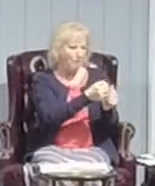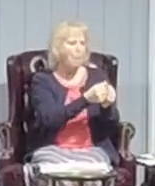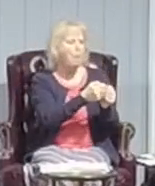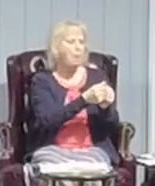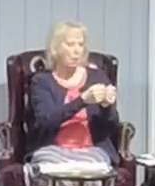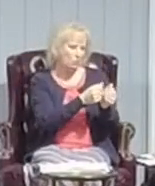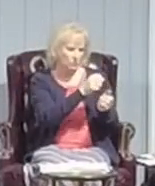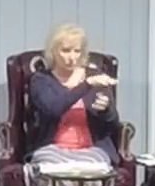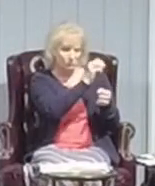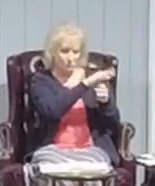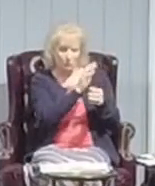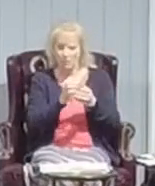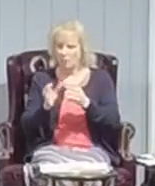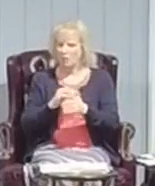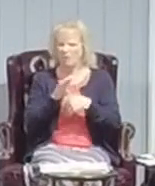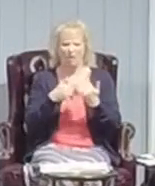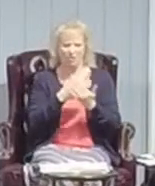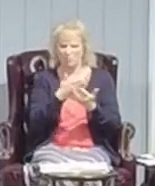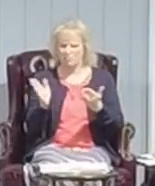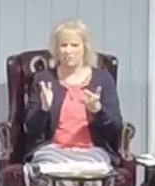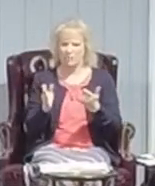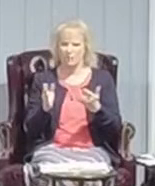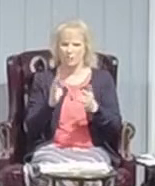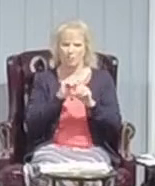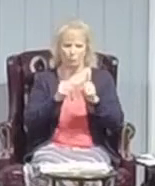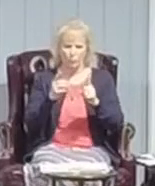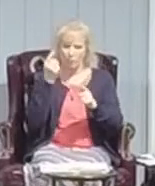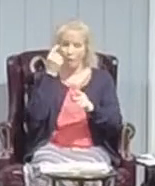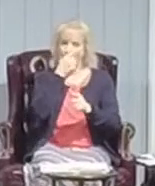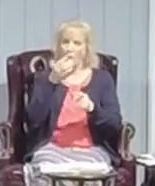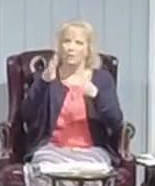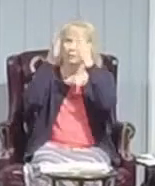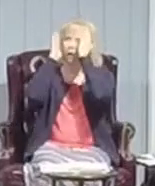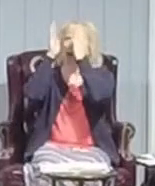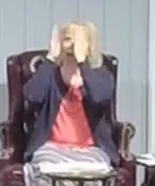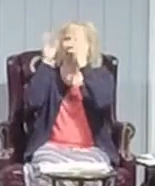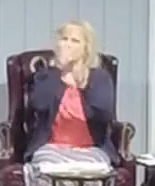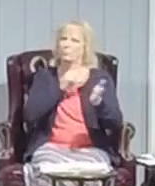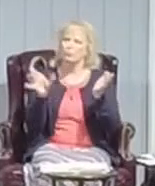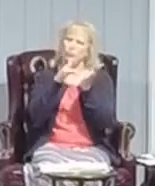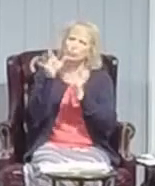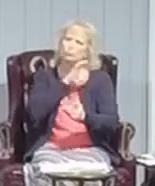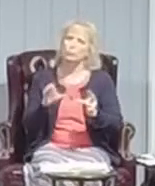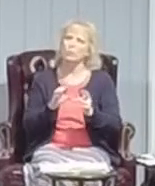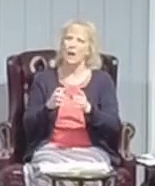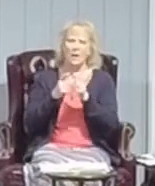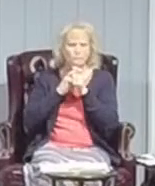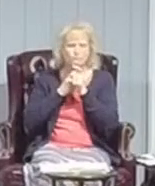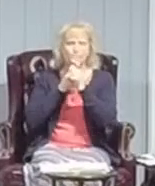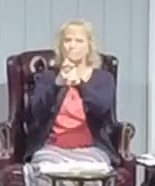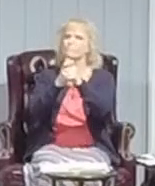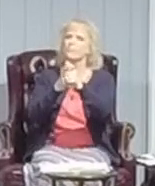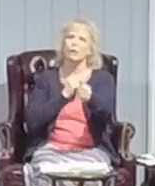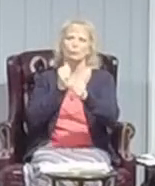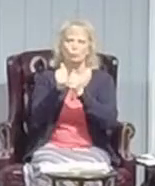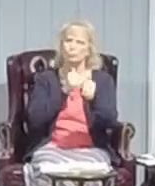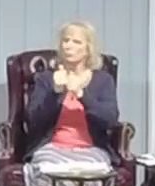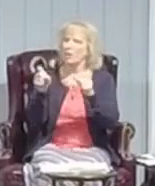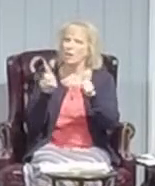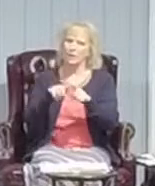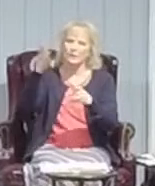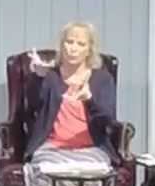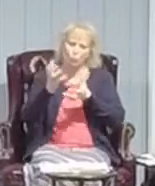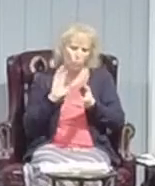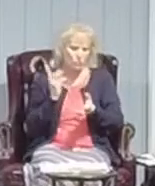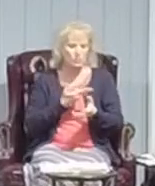all those kind of things. Just get our eyes back on the Lord Jesus Christ and run the race like He wants